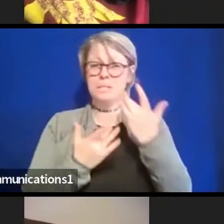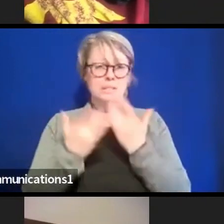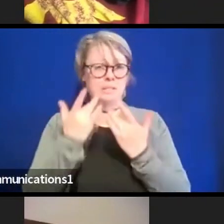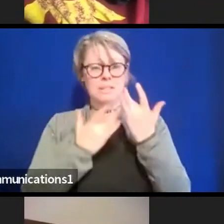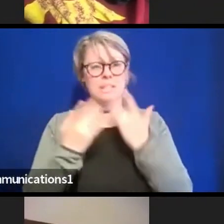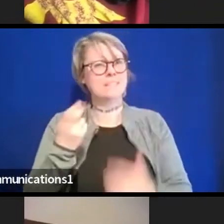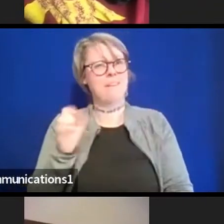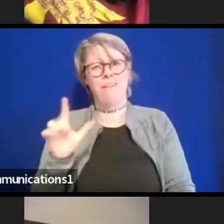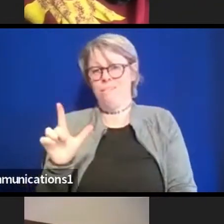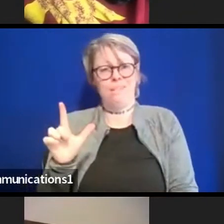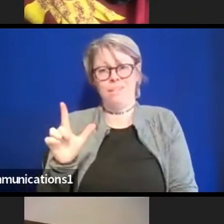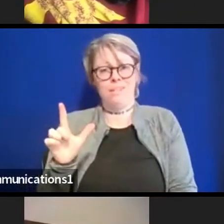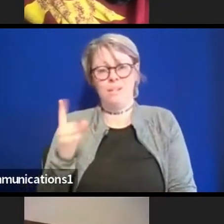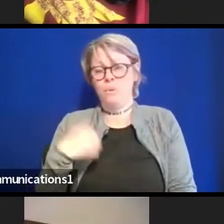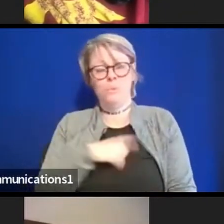earth. And